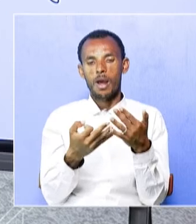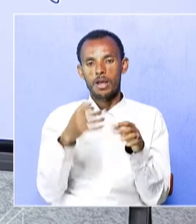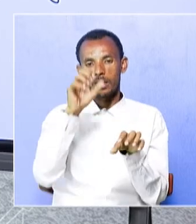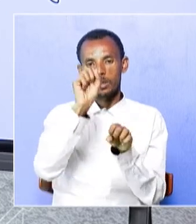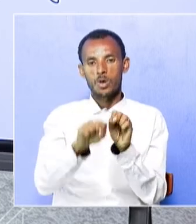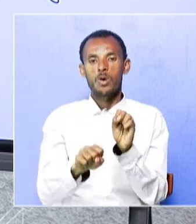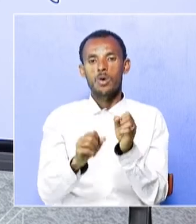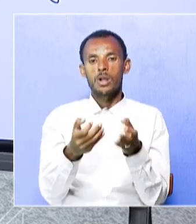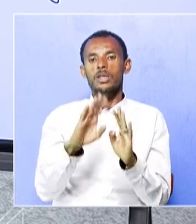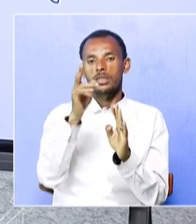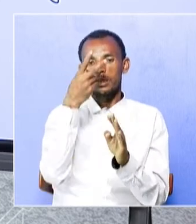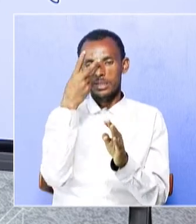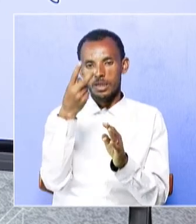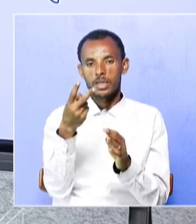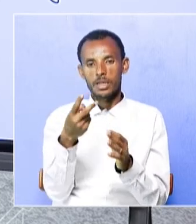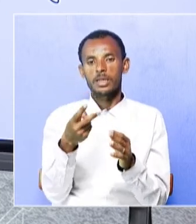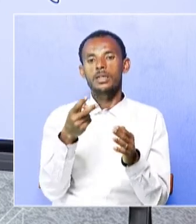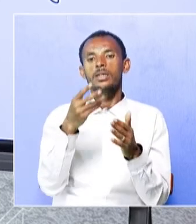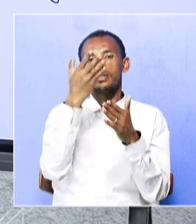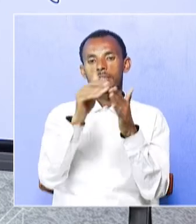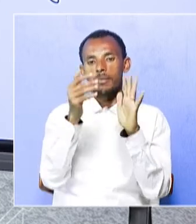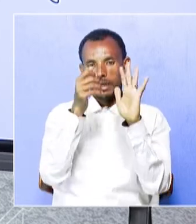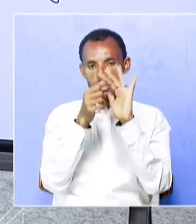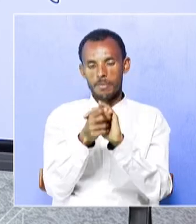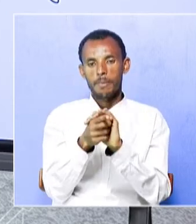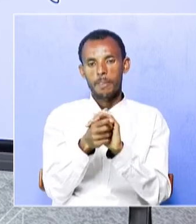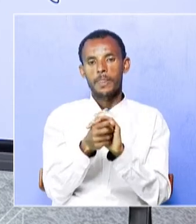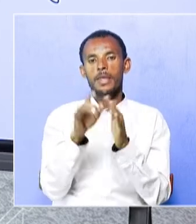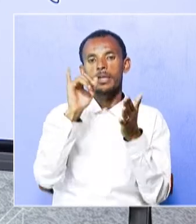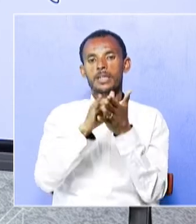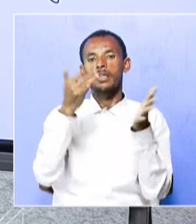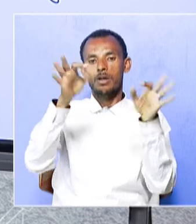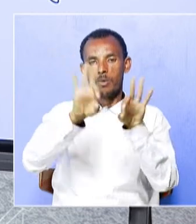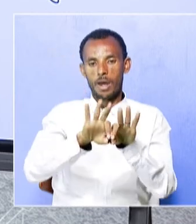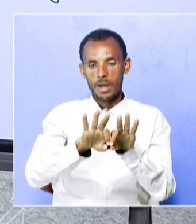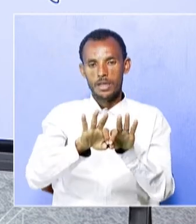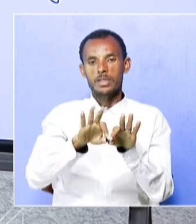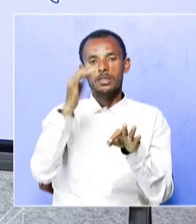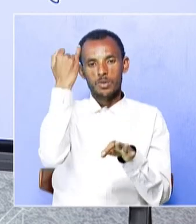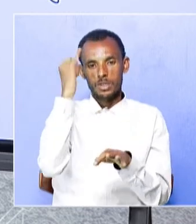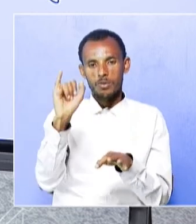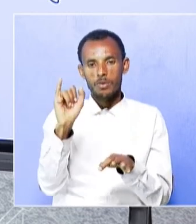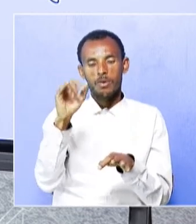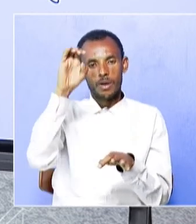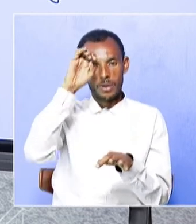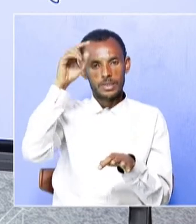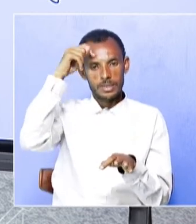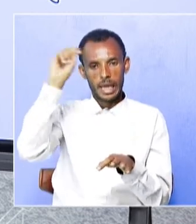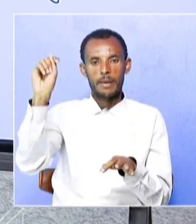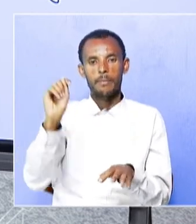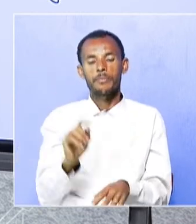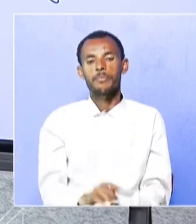So let's see some examples that requires the concept of Euclid's theorem,